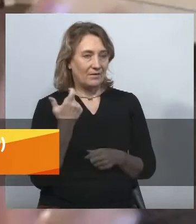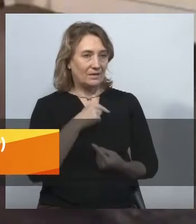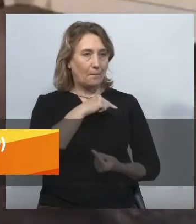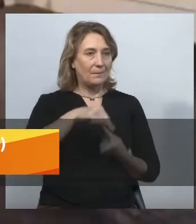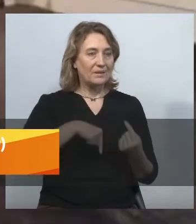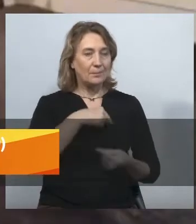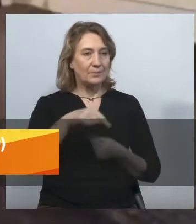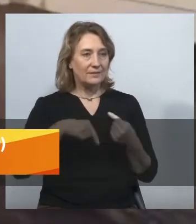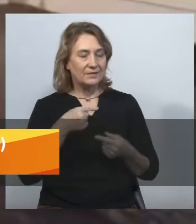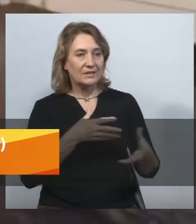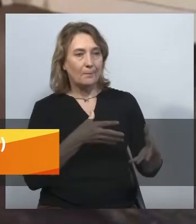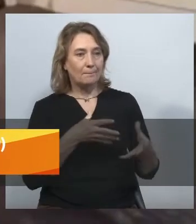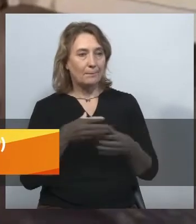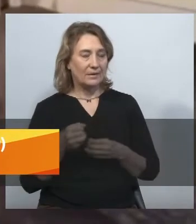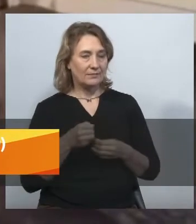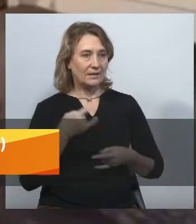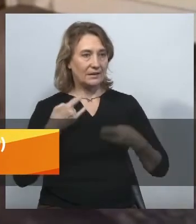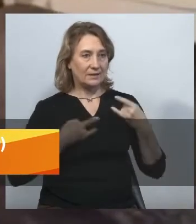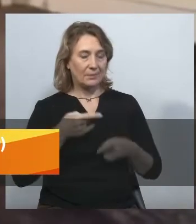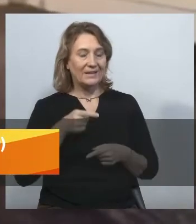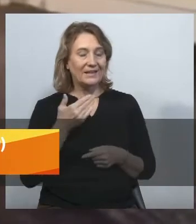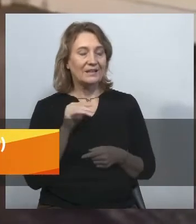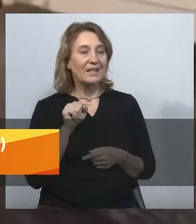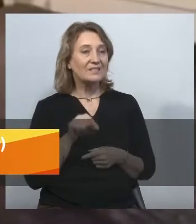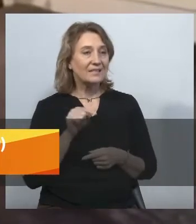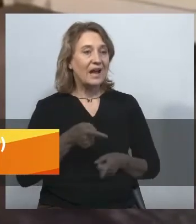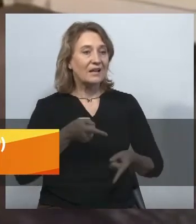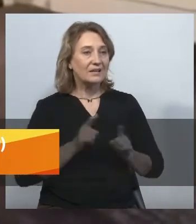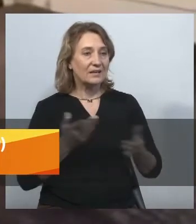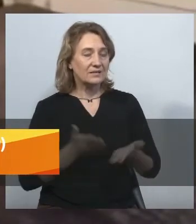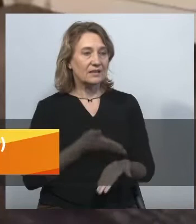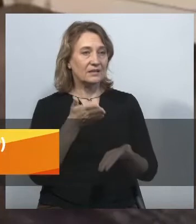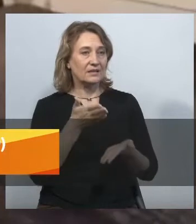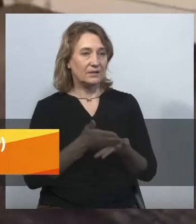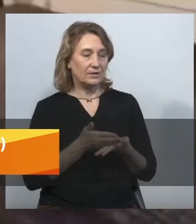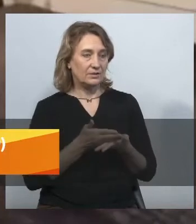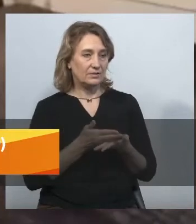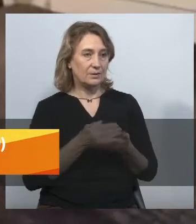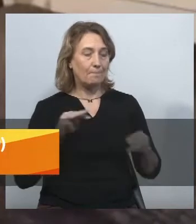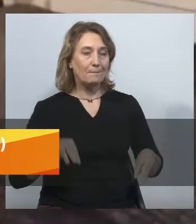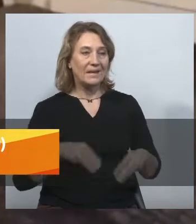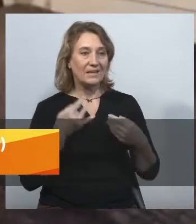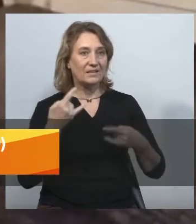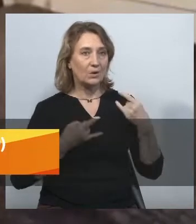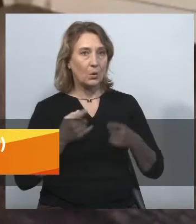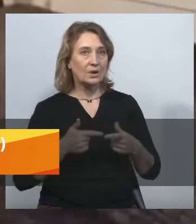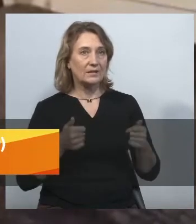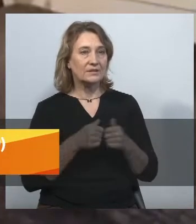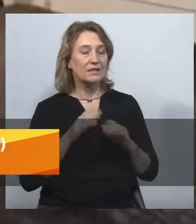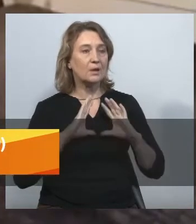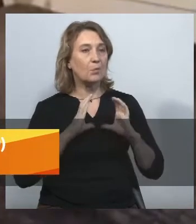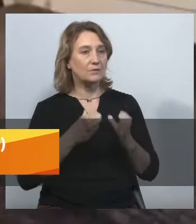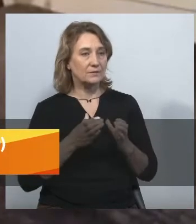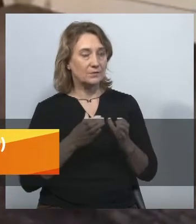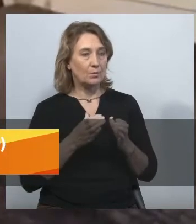greater or lesser degree for all media organisations around the world. But fundamentally, those of us who